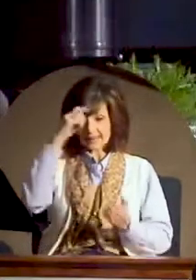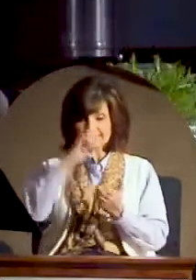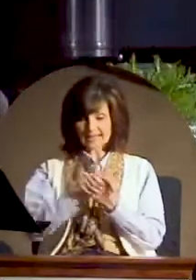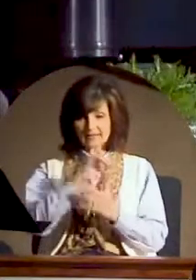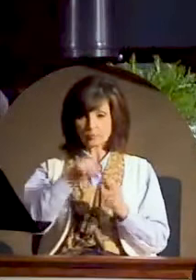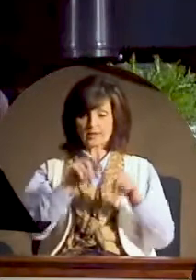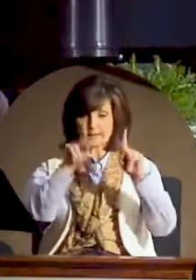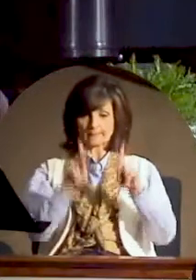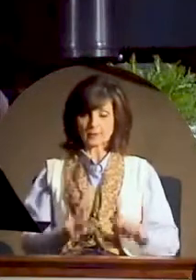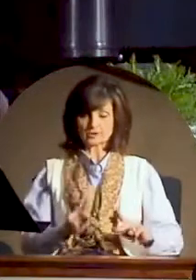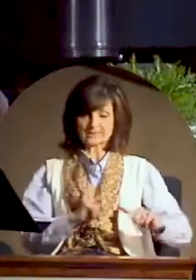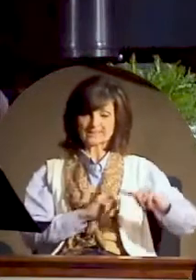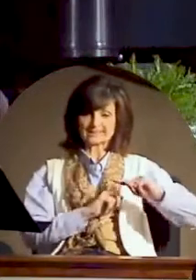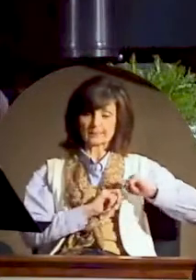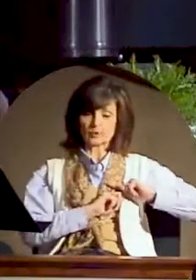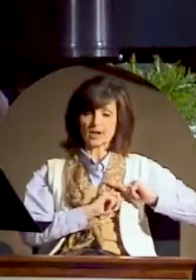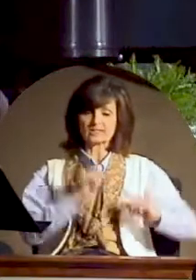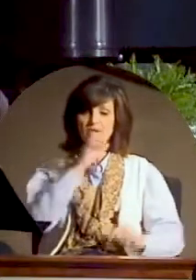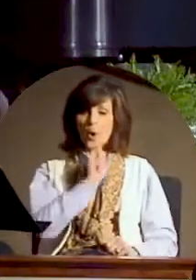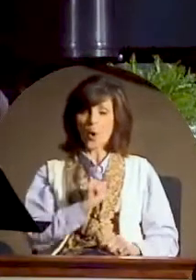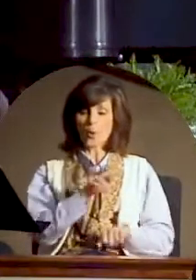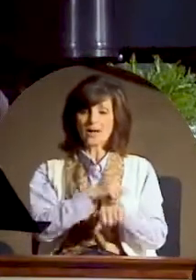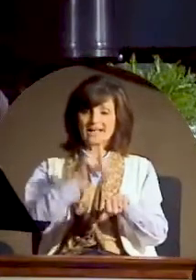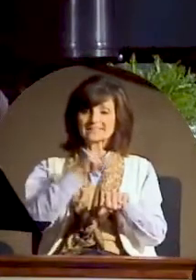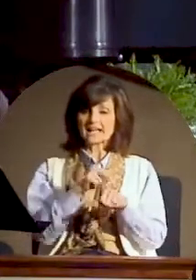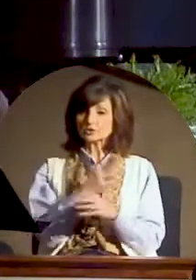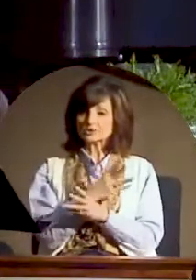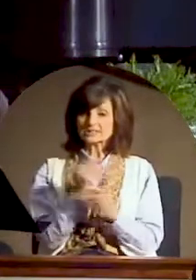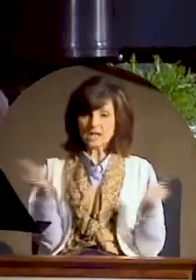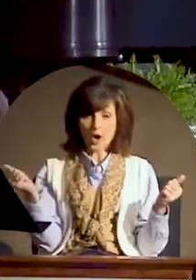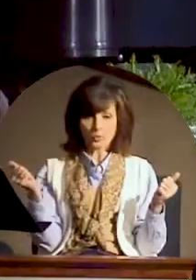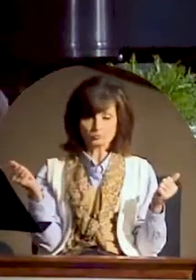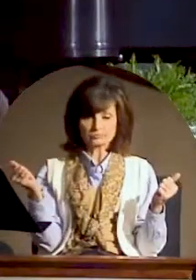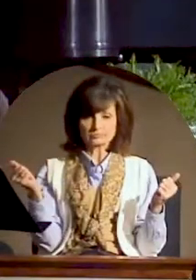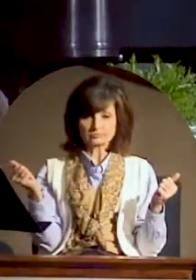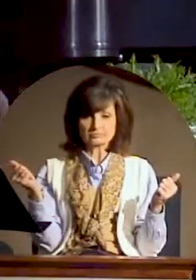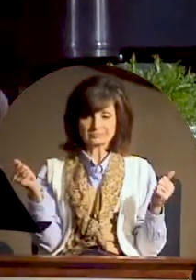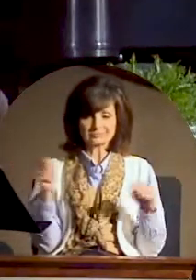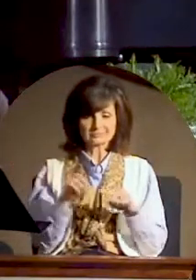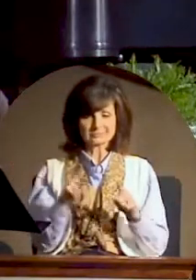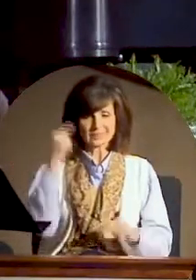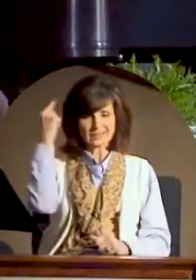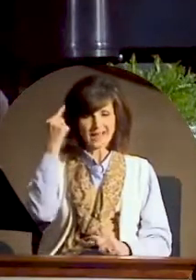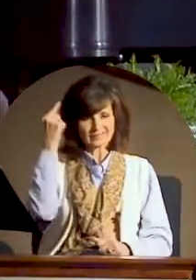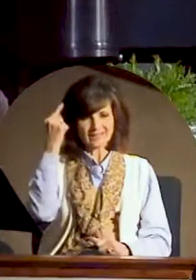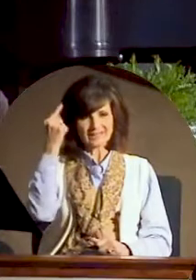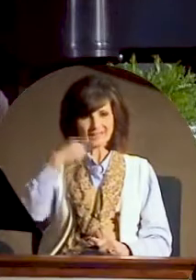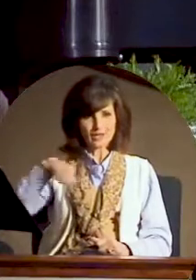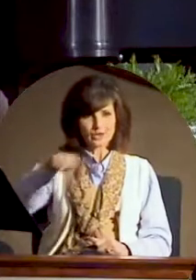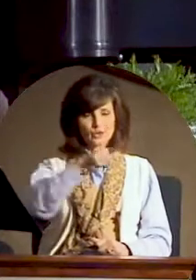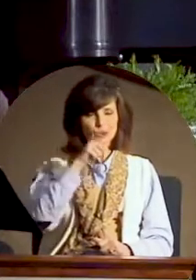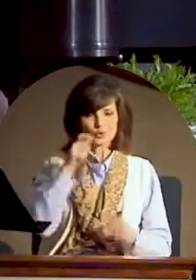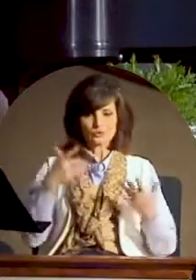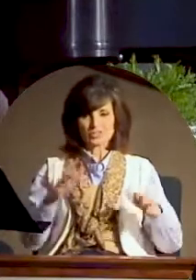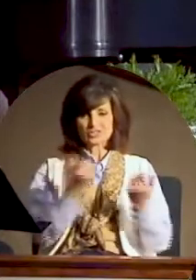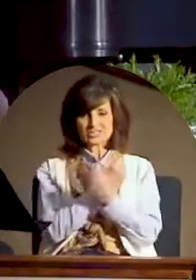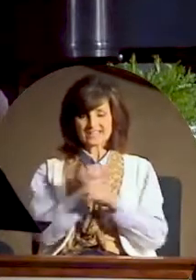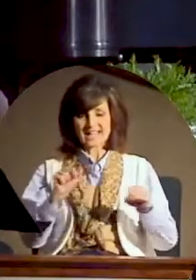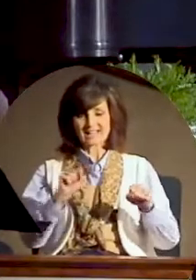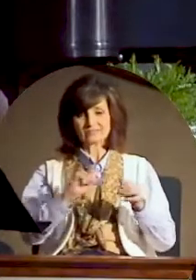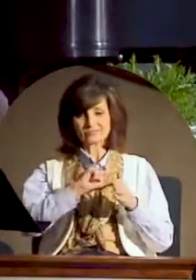when a person gets born again, the old nature is gone. But I think those of us been saved any amount of